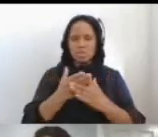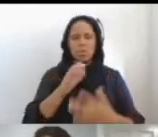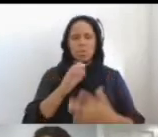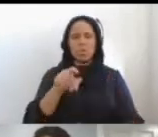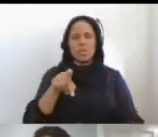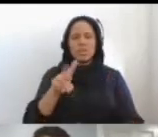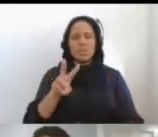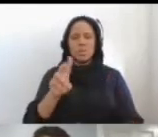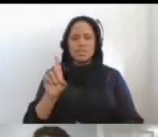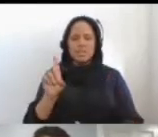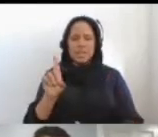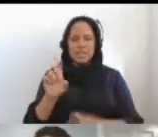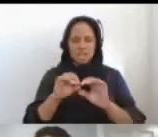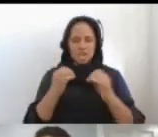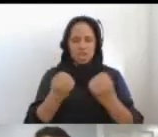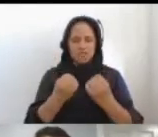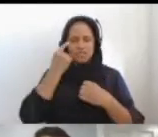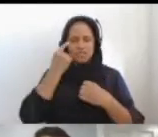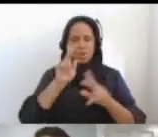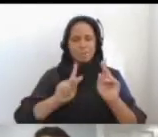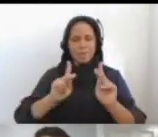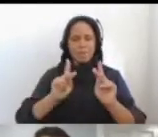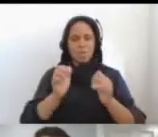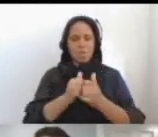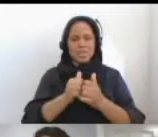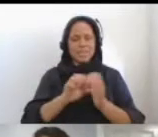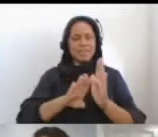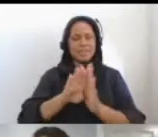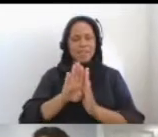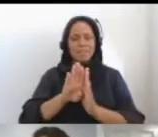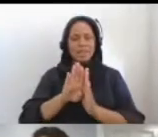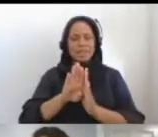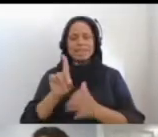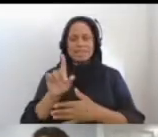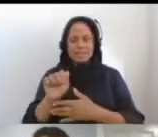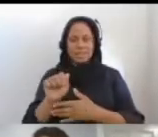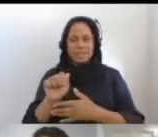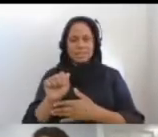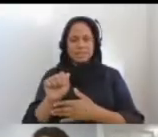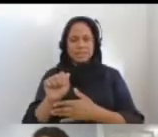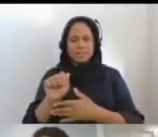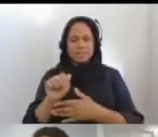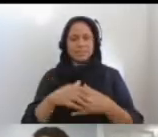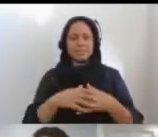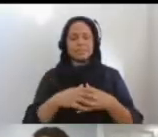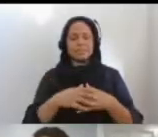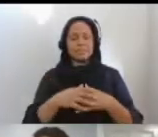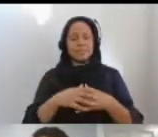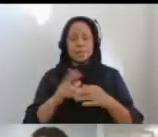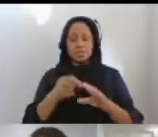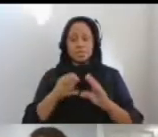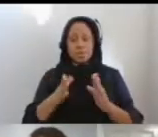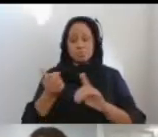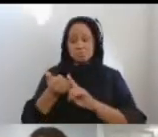the Office for People with Developmental Disabilities. Does a participant have